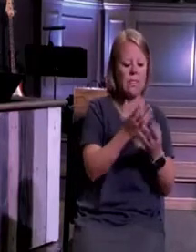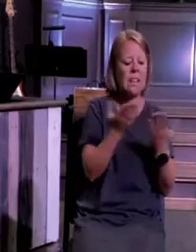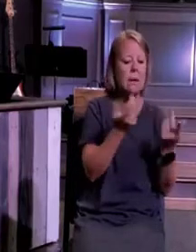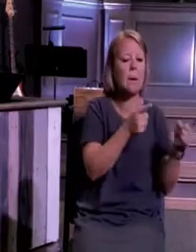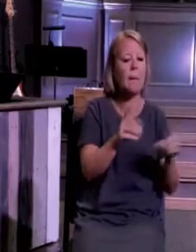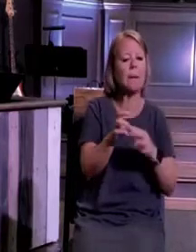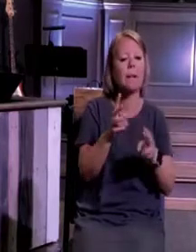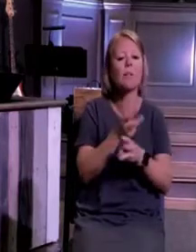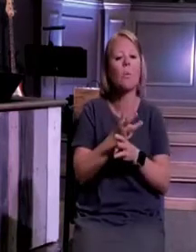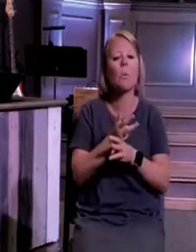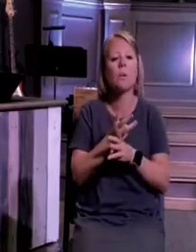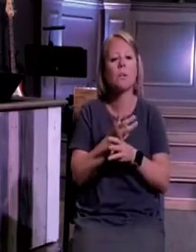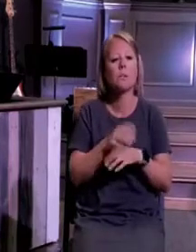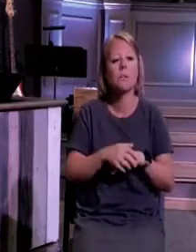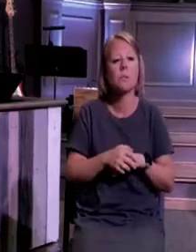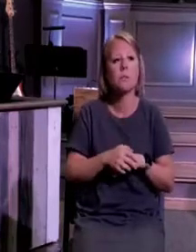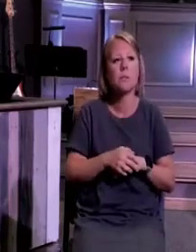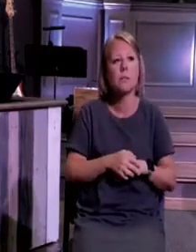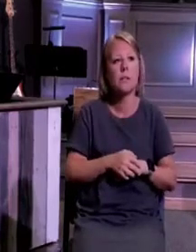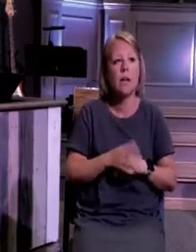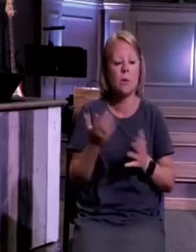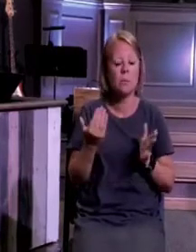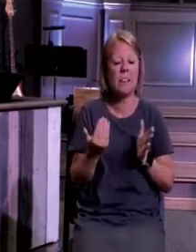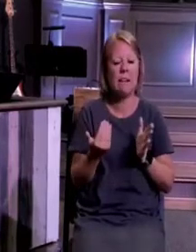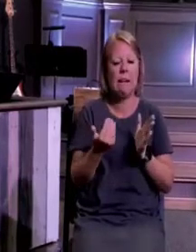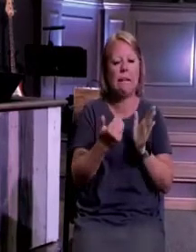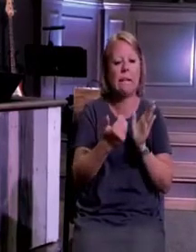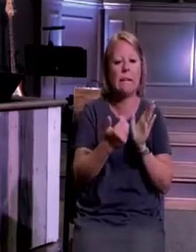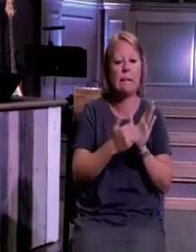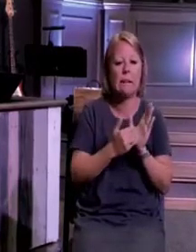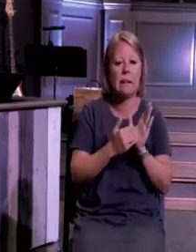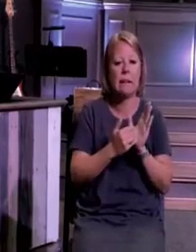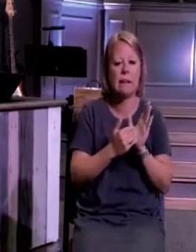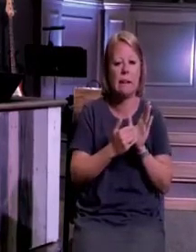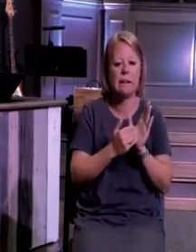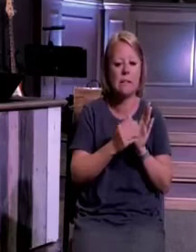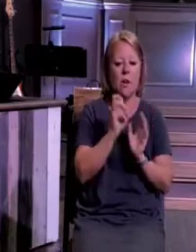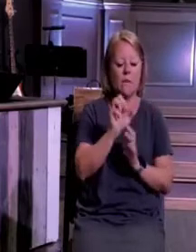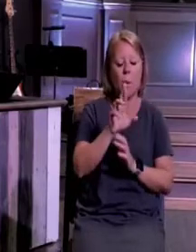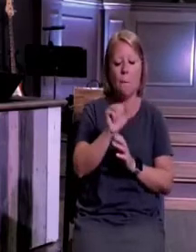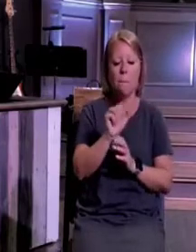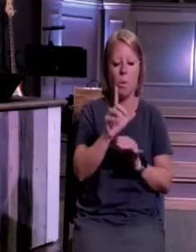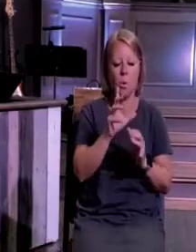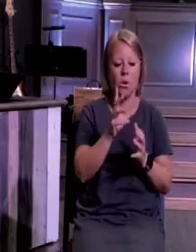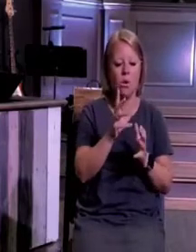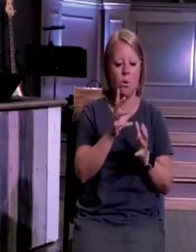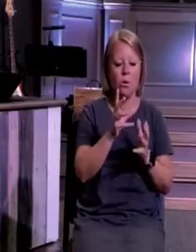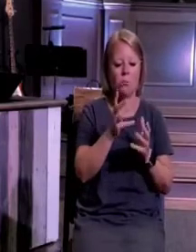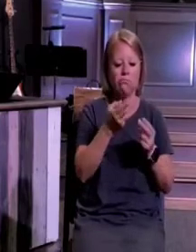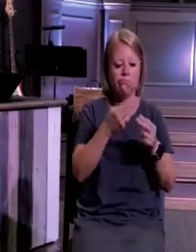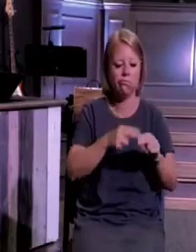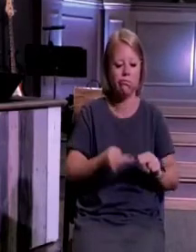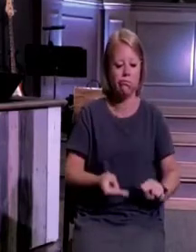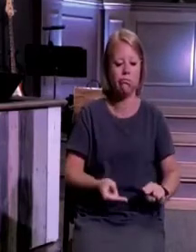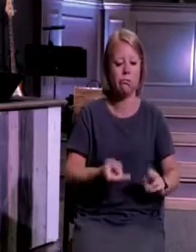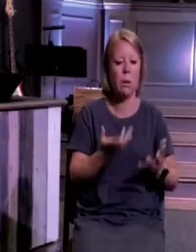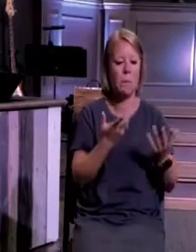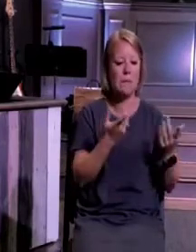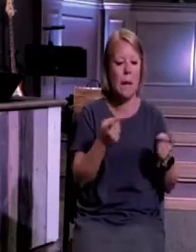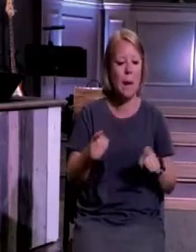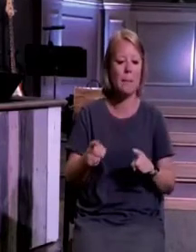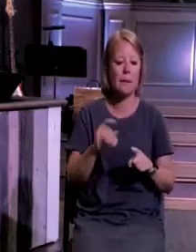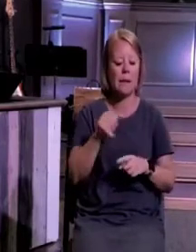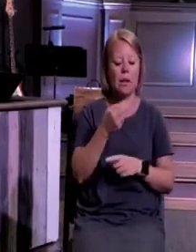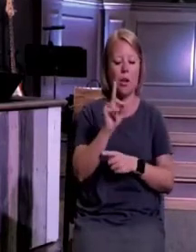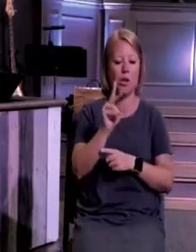was going to go against the flood of immoral decay that was happening around him in the land of Judah.